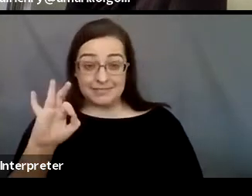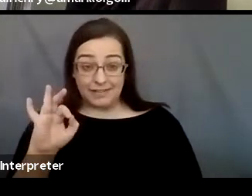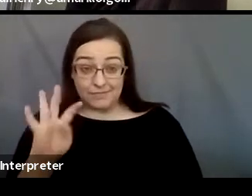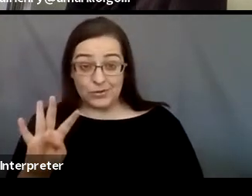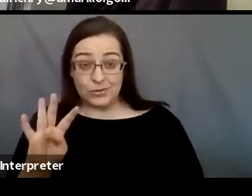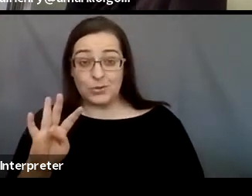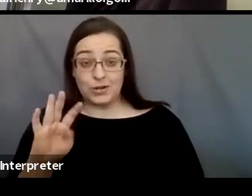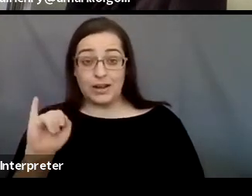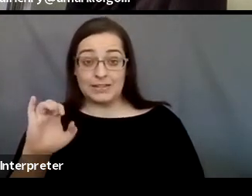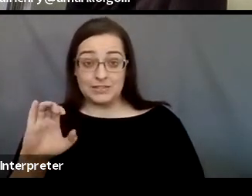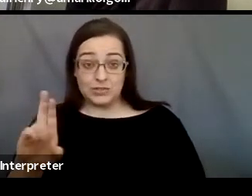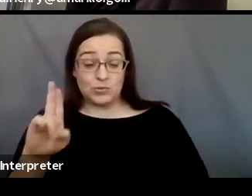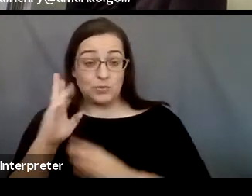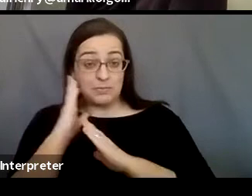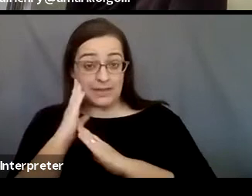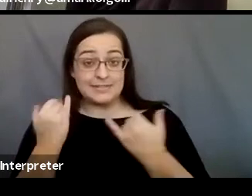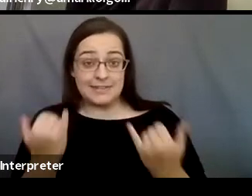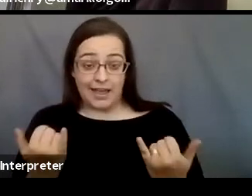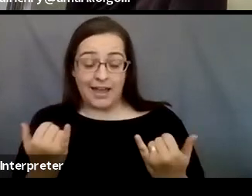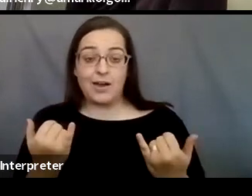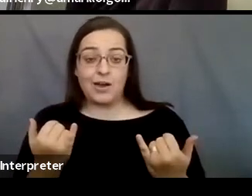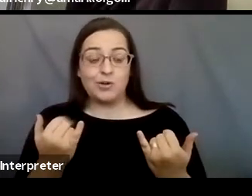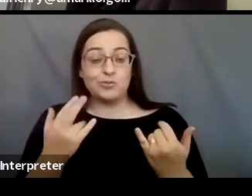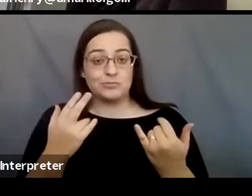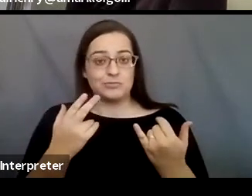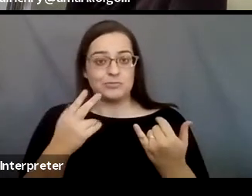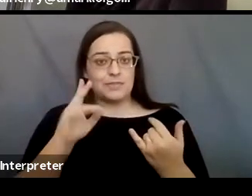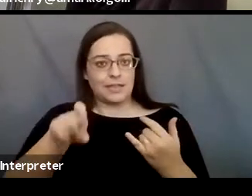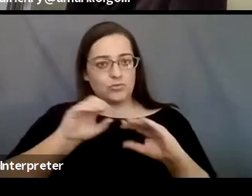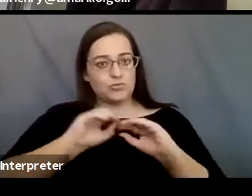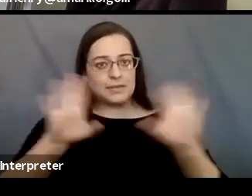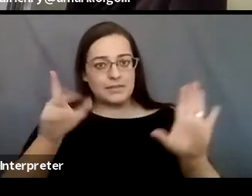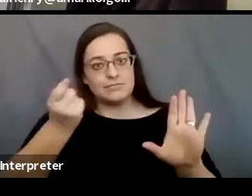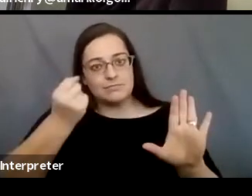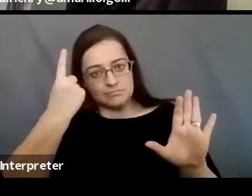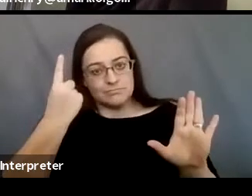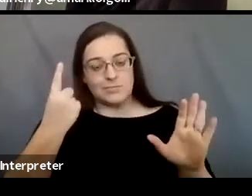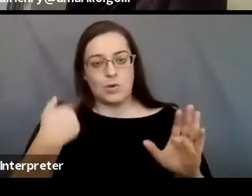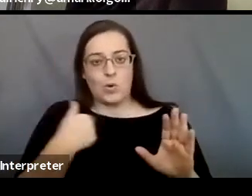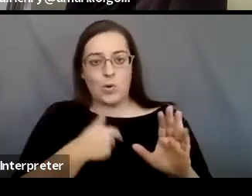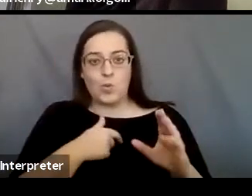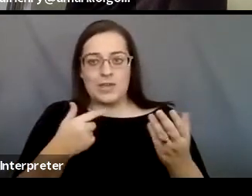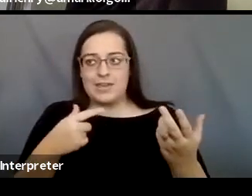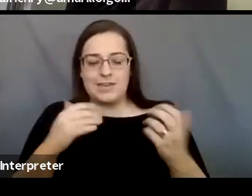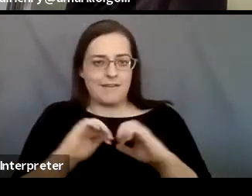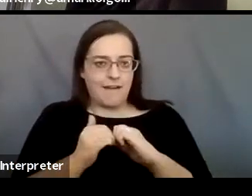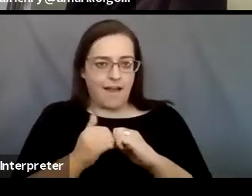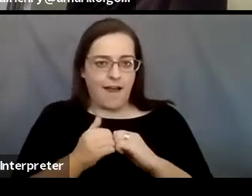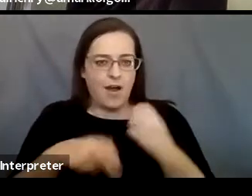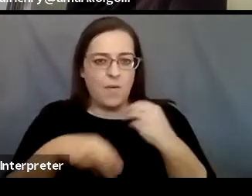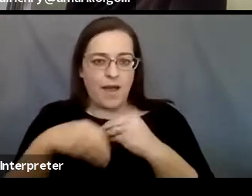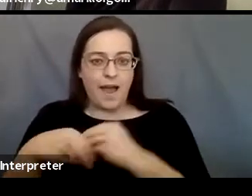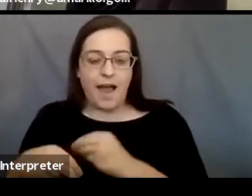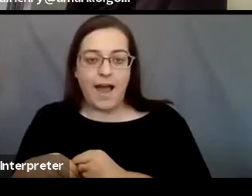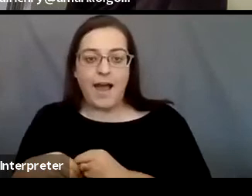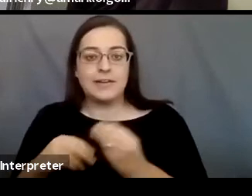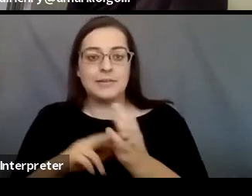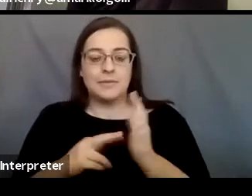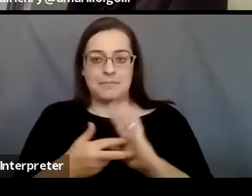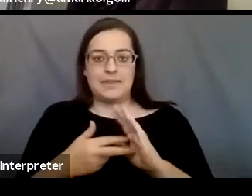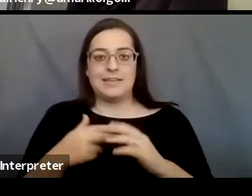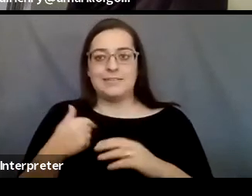intensive care unit beds now should make it very clear to folks that the only way we're able to do that was by enhancing the number